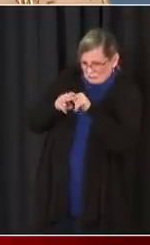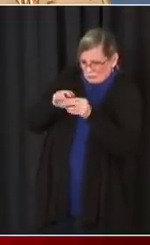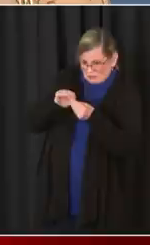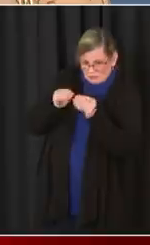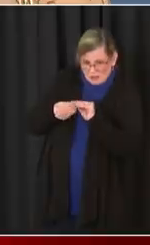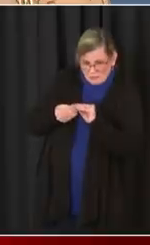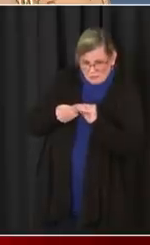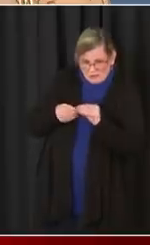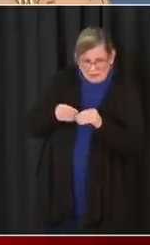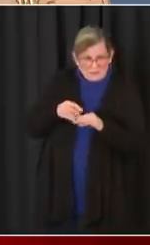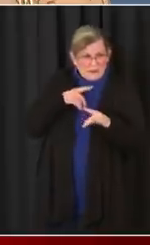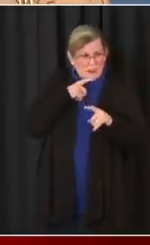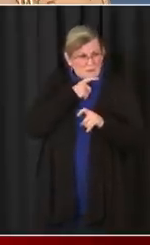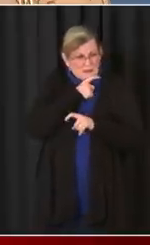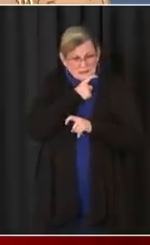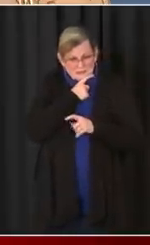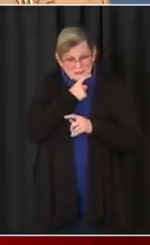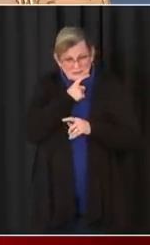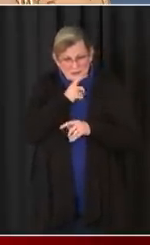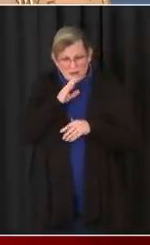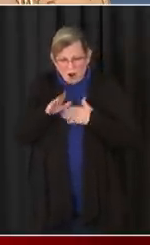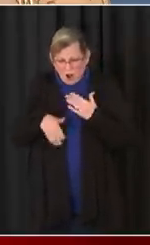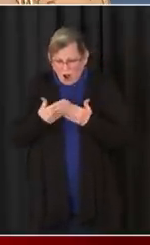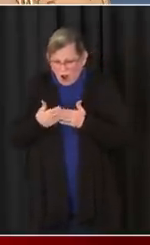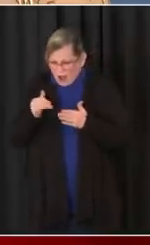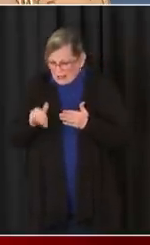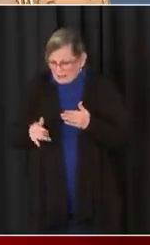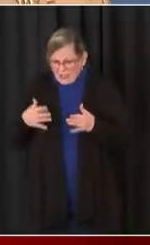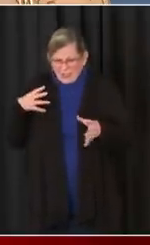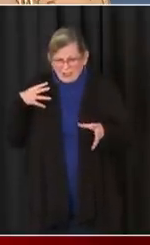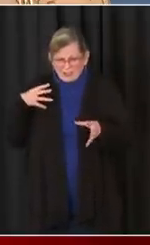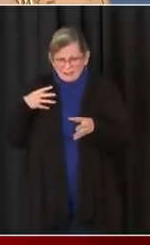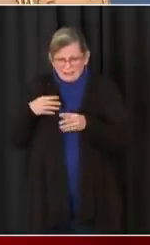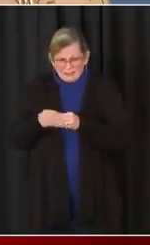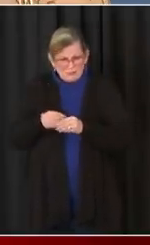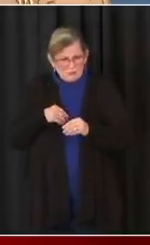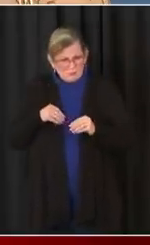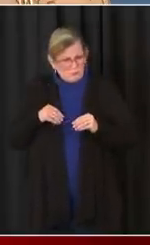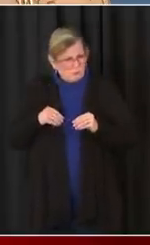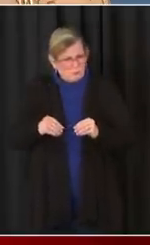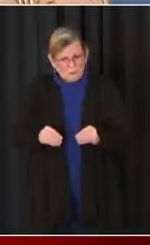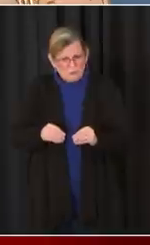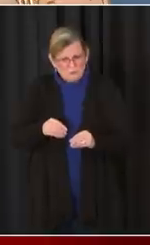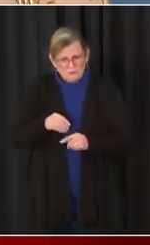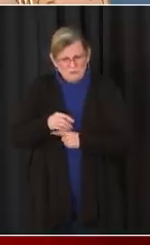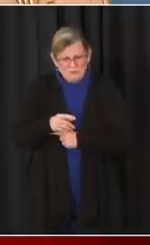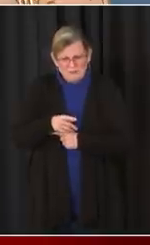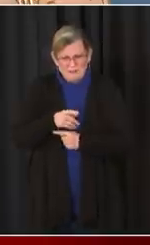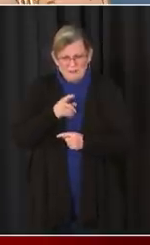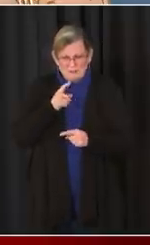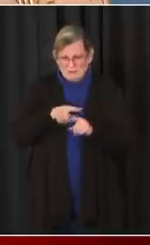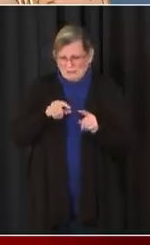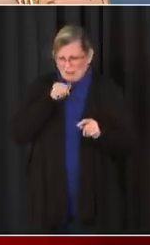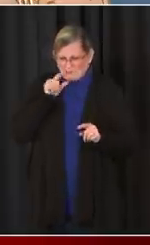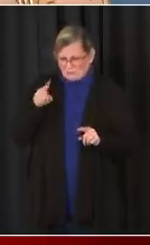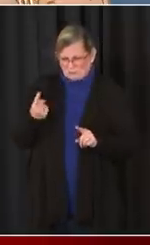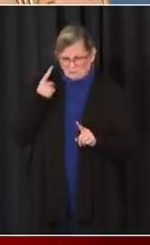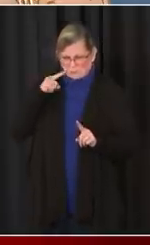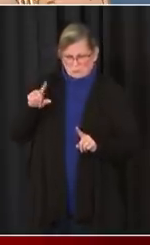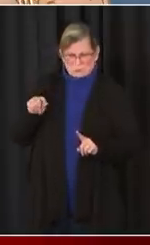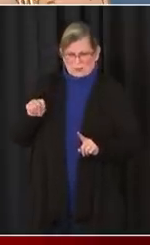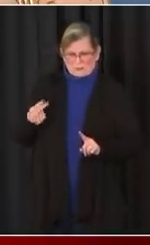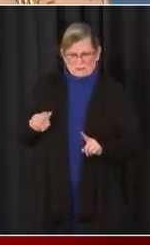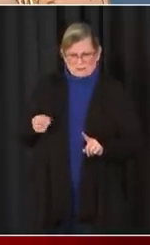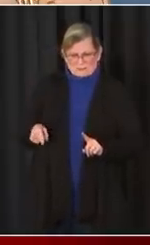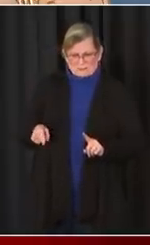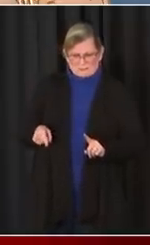and complexity. So all of those things, as we move forward, not just for the 20th, but as the